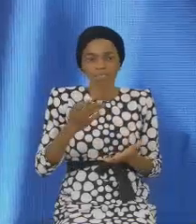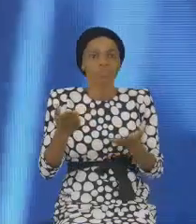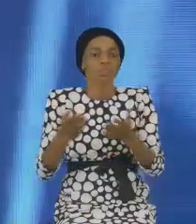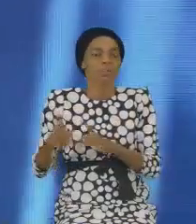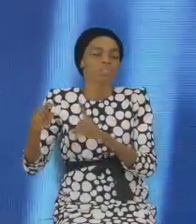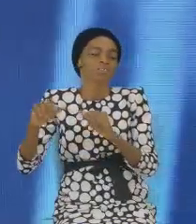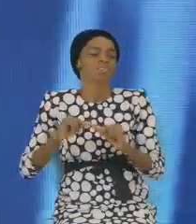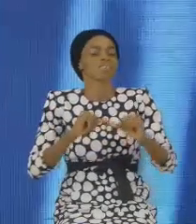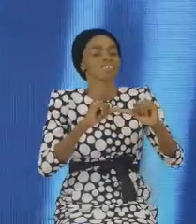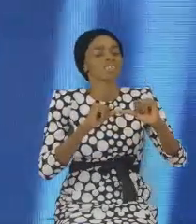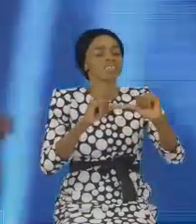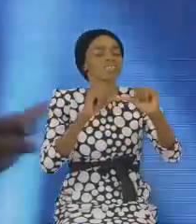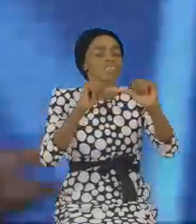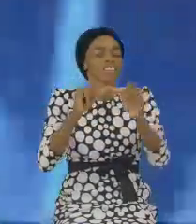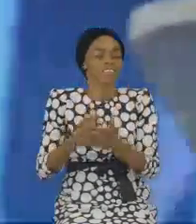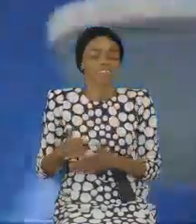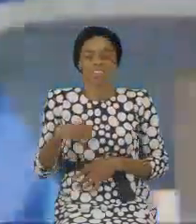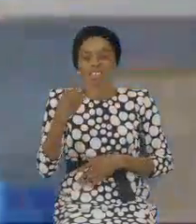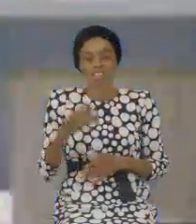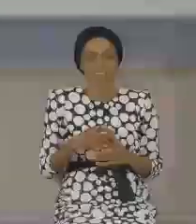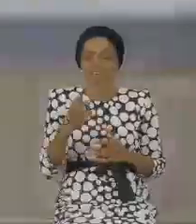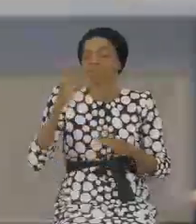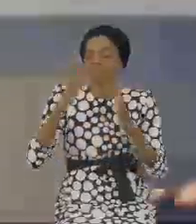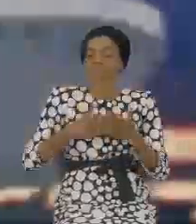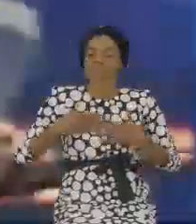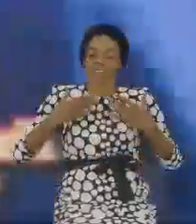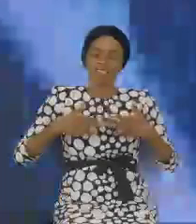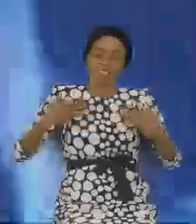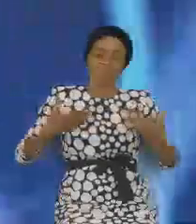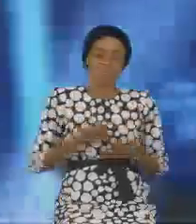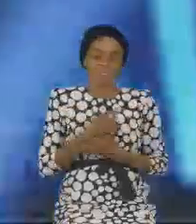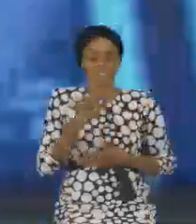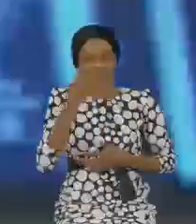go on, cajoling themselves and deceiving and